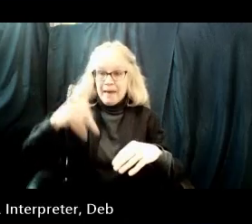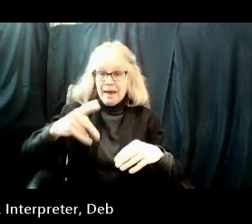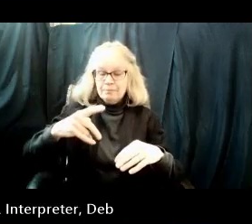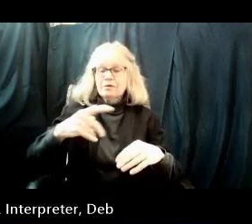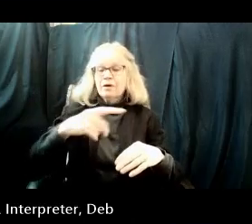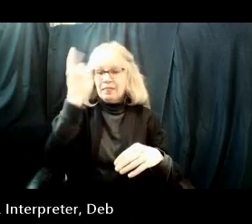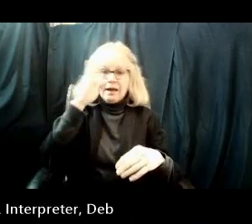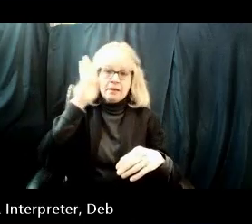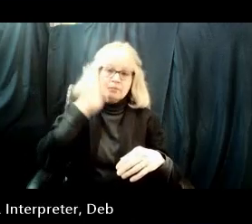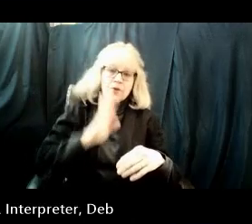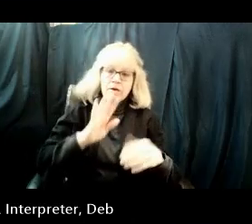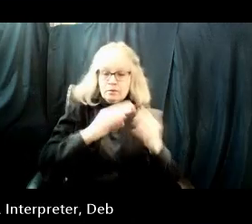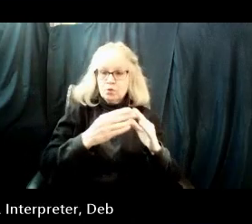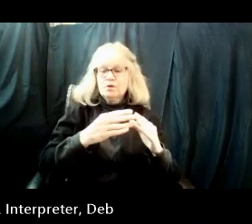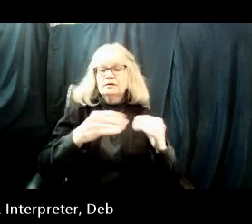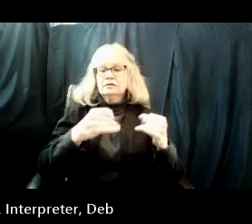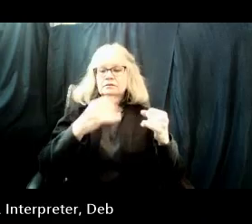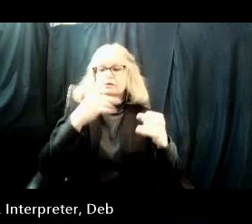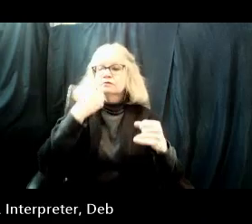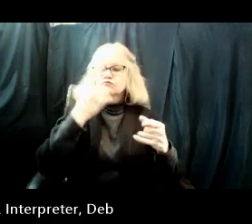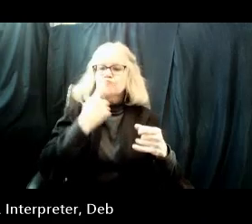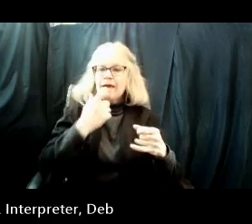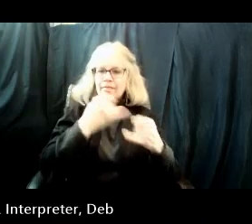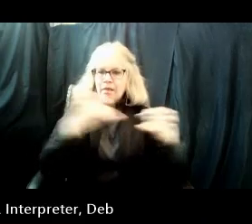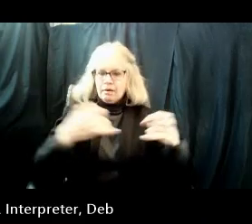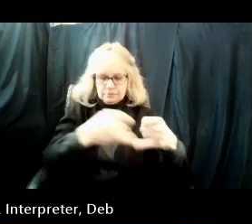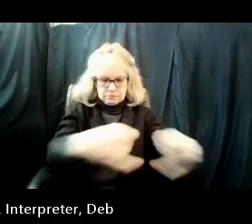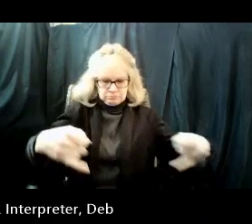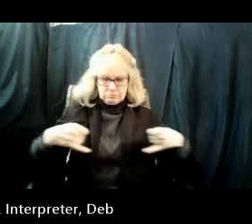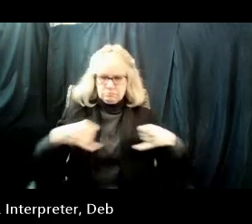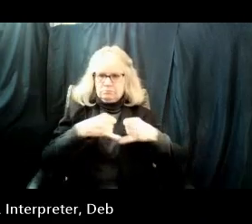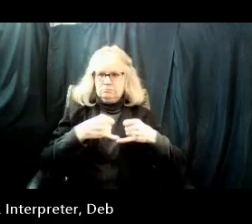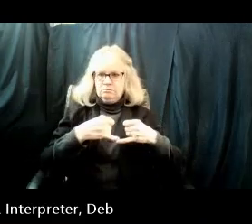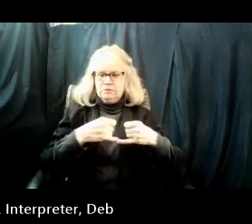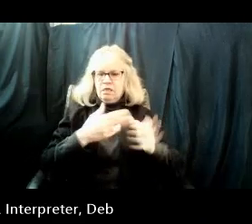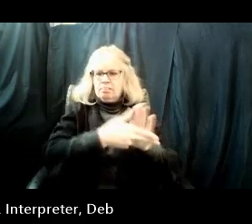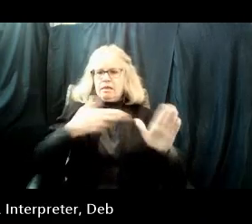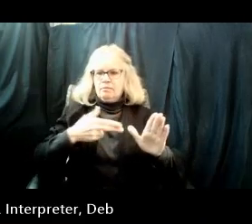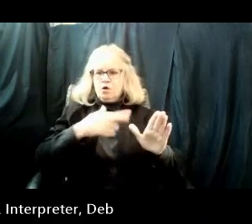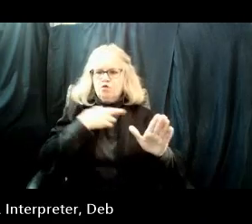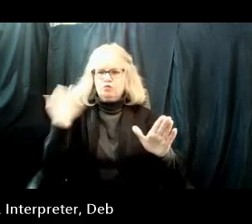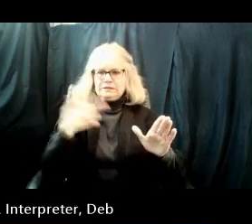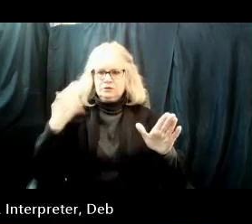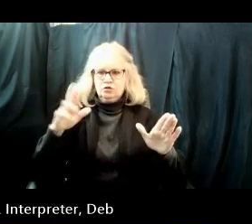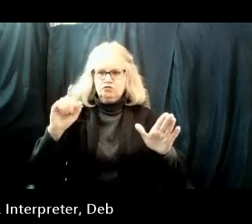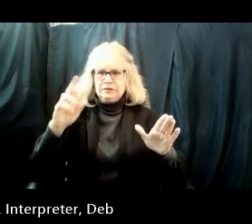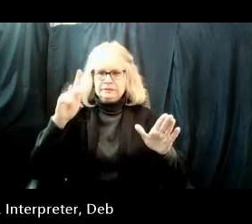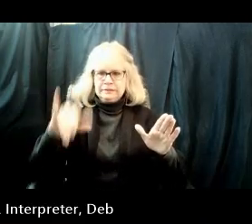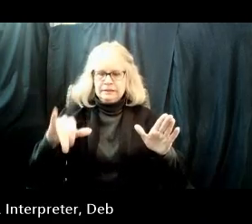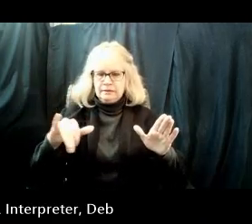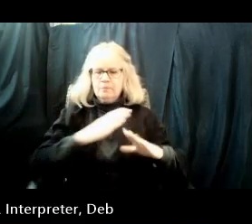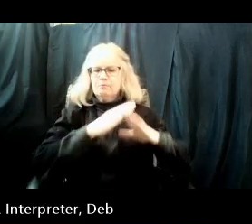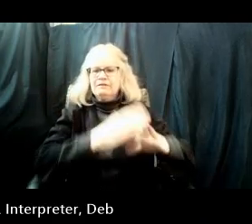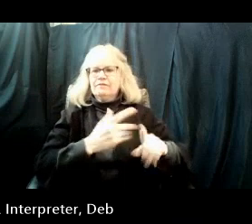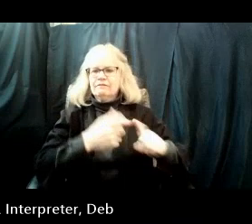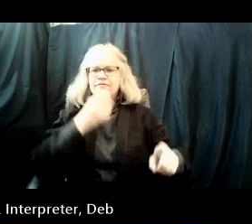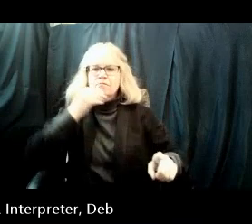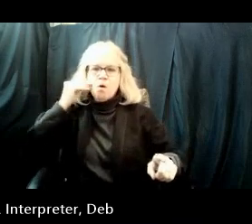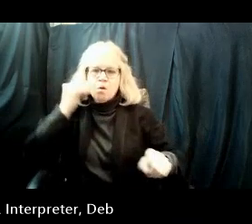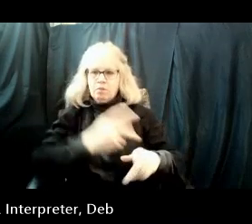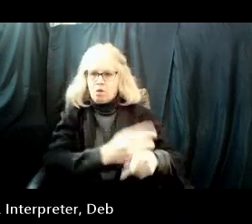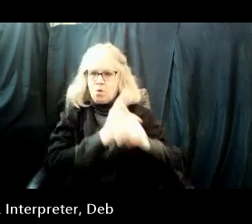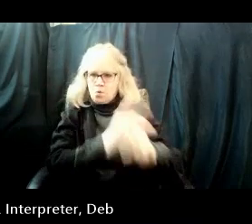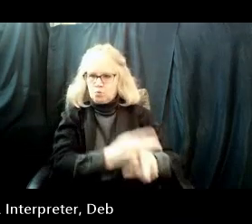communities and neighborhoods and labeled them risky, which prevented residents there from accessing home loans and building generational